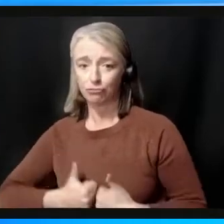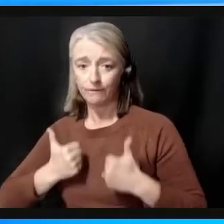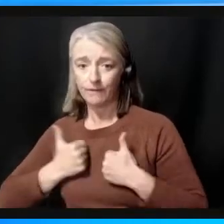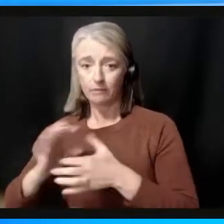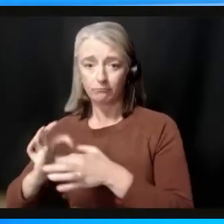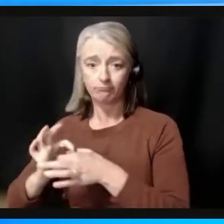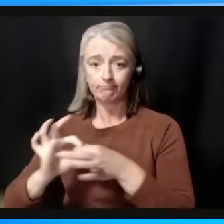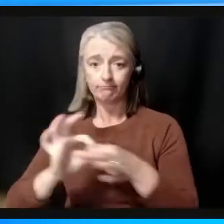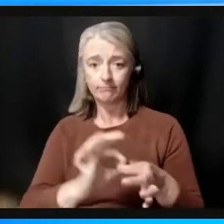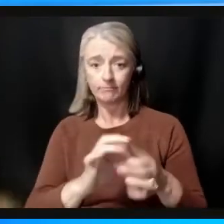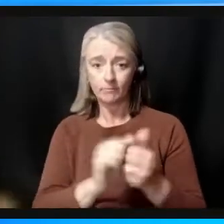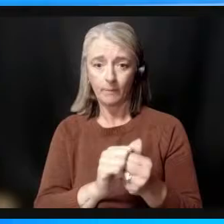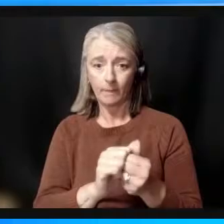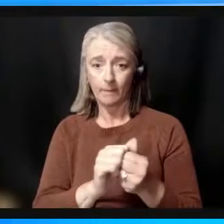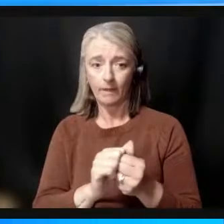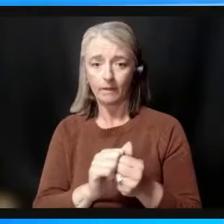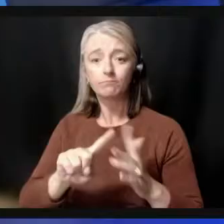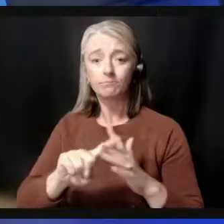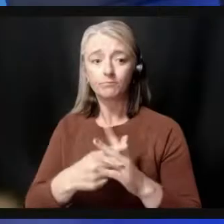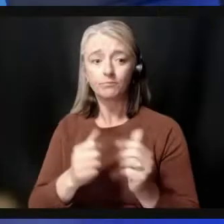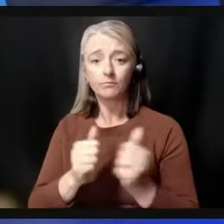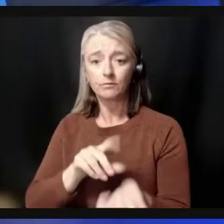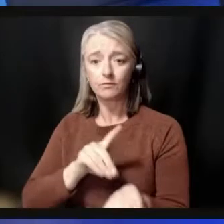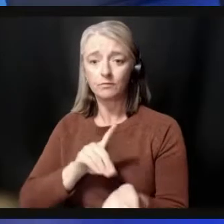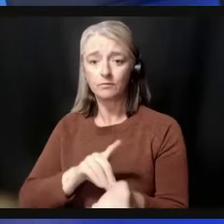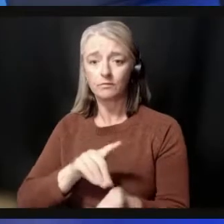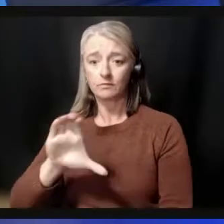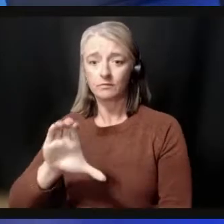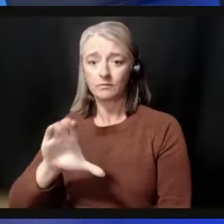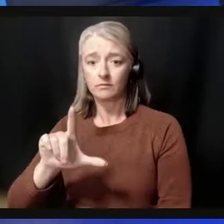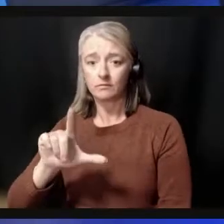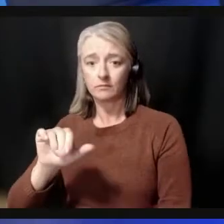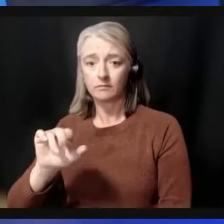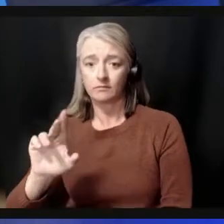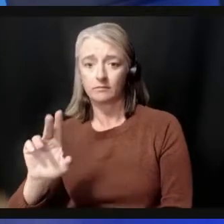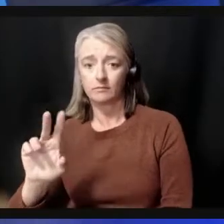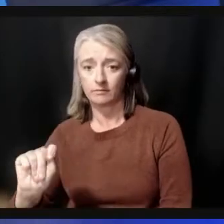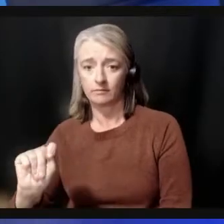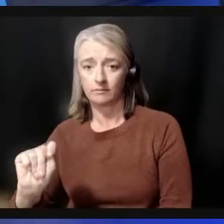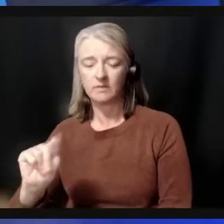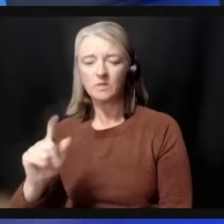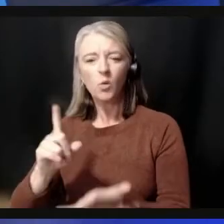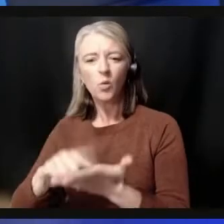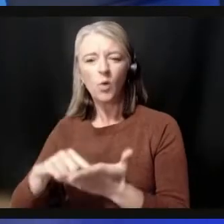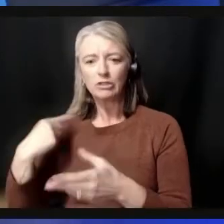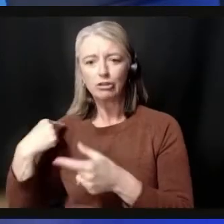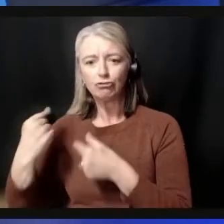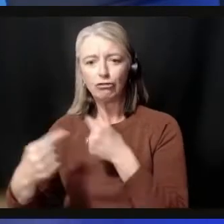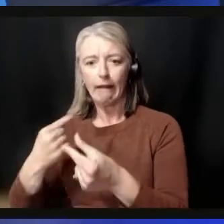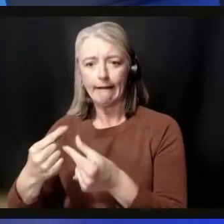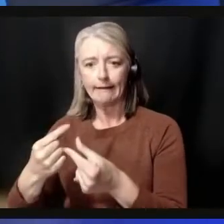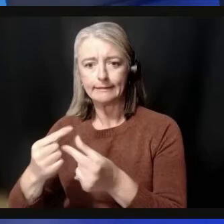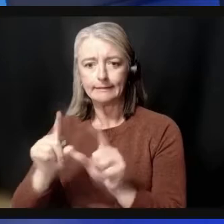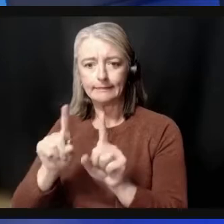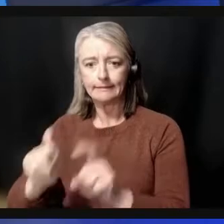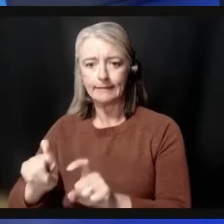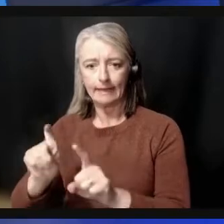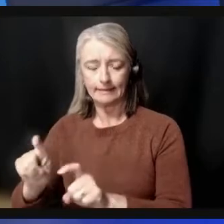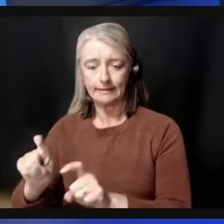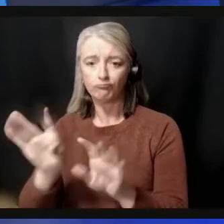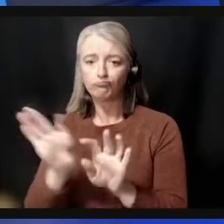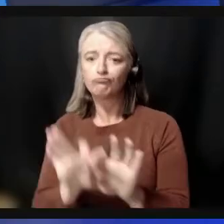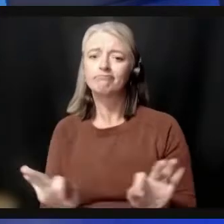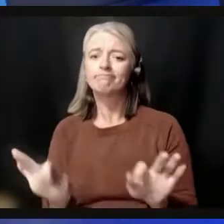I'm going to start with you, Dr. Klemp. What is a genetic test? So I think it's important to kind